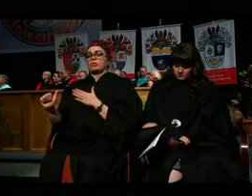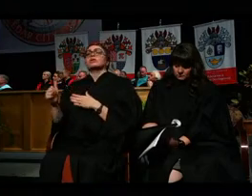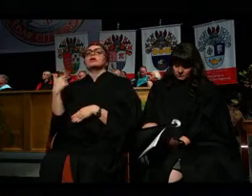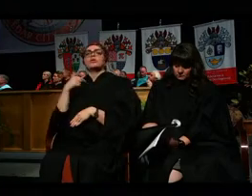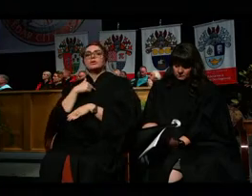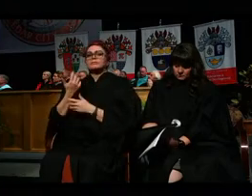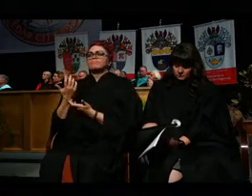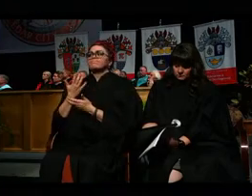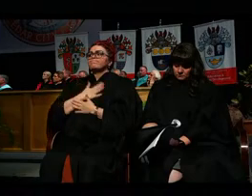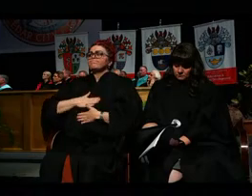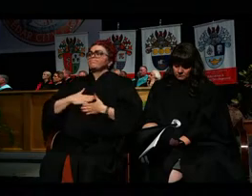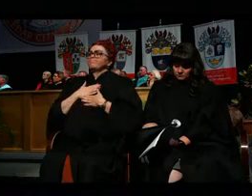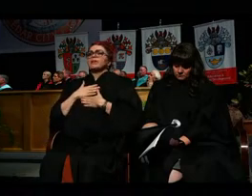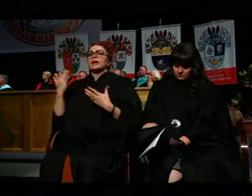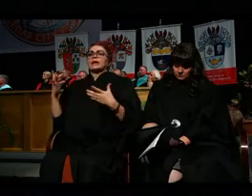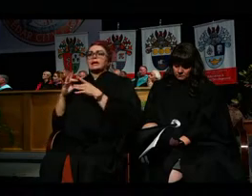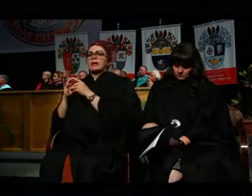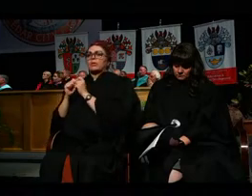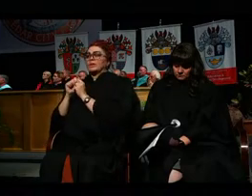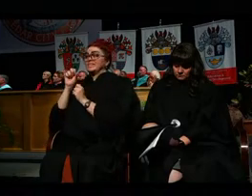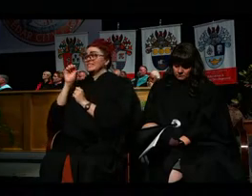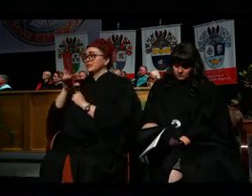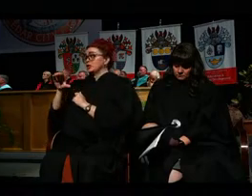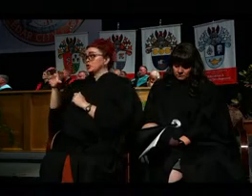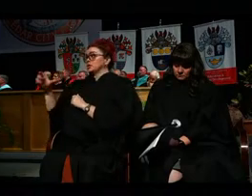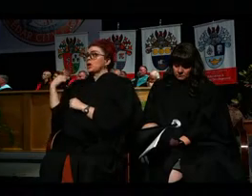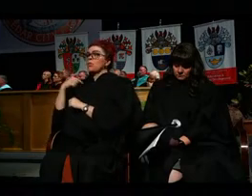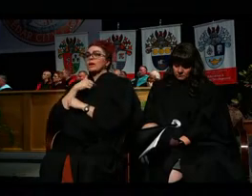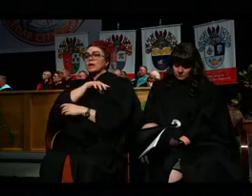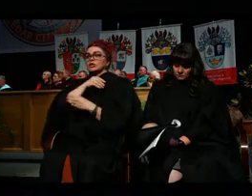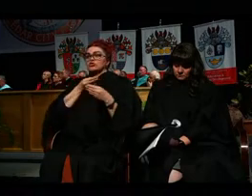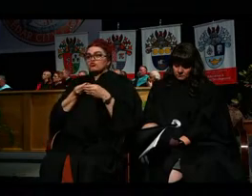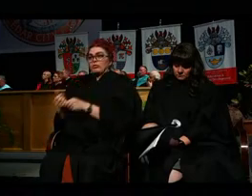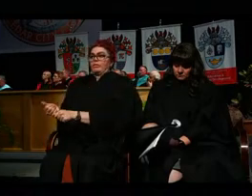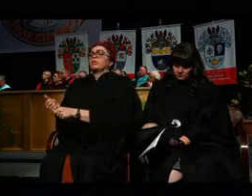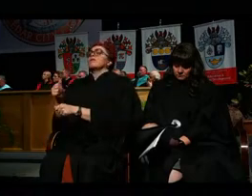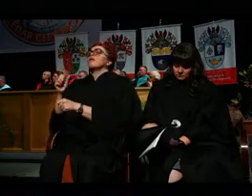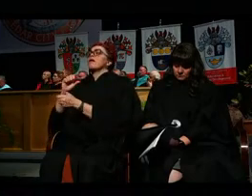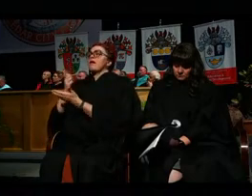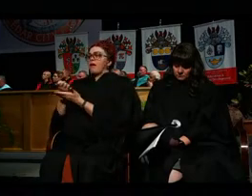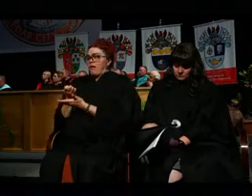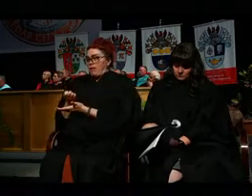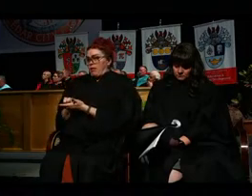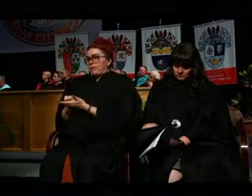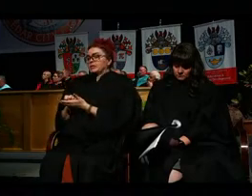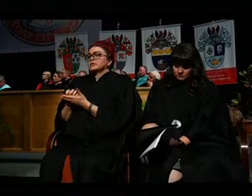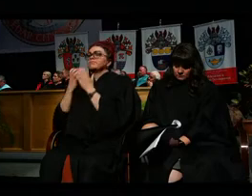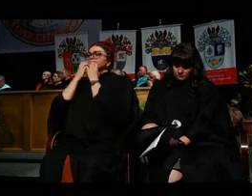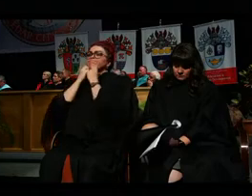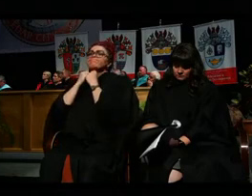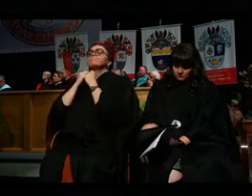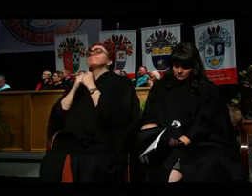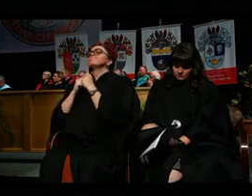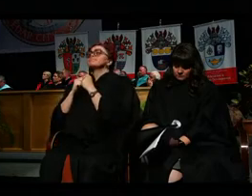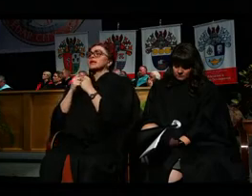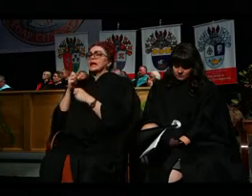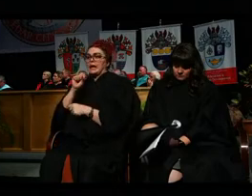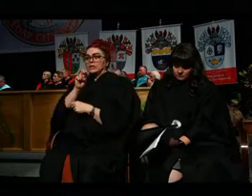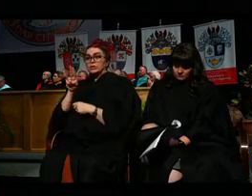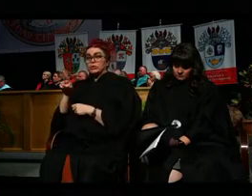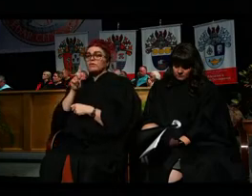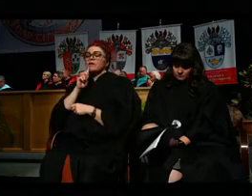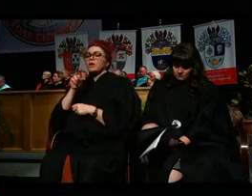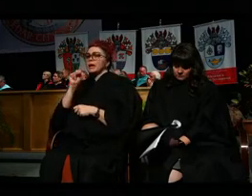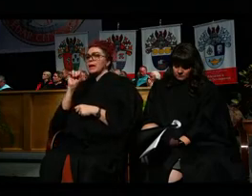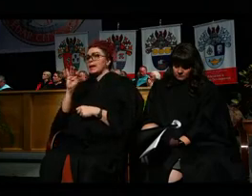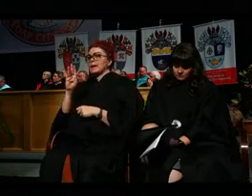partnership with Cedar City, and we contribute to the economic vitality of our community and region. SUU is nimble, innovative,